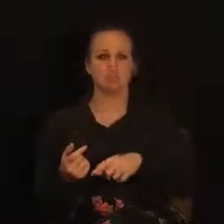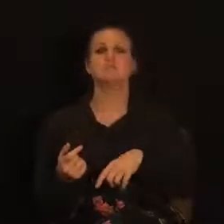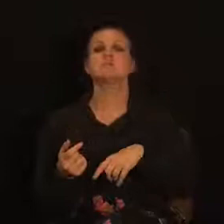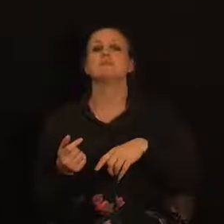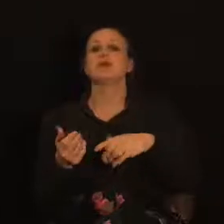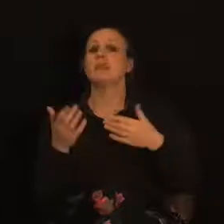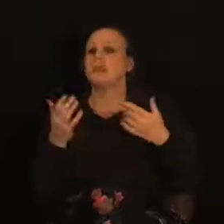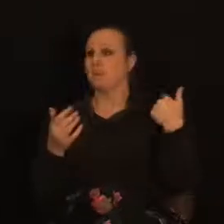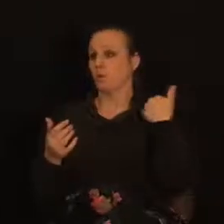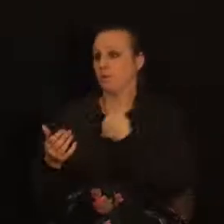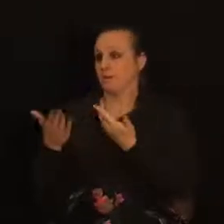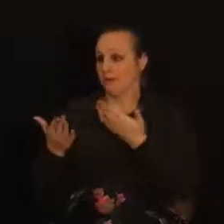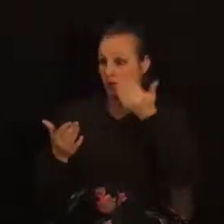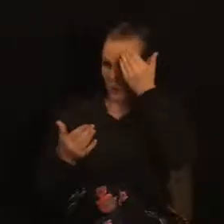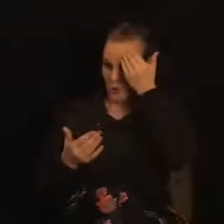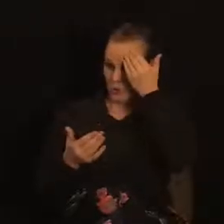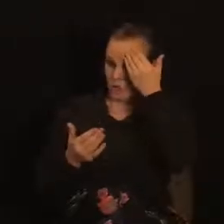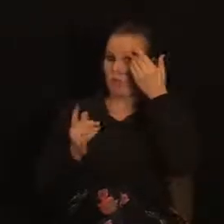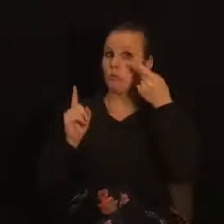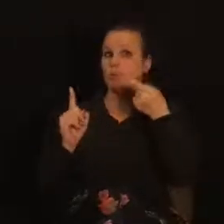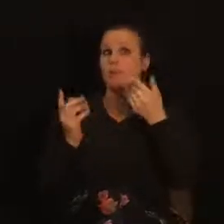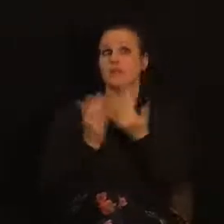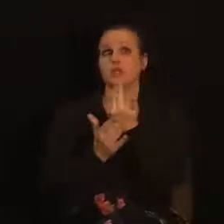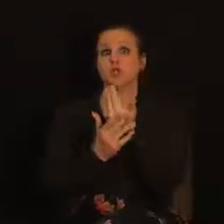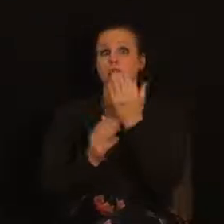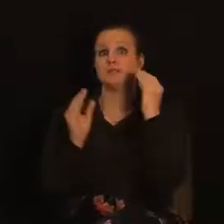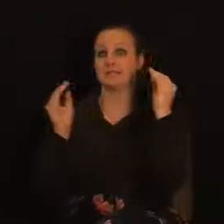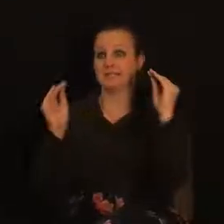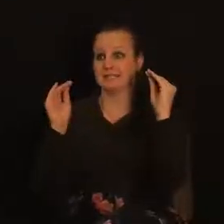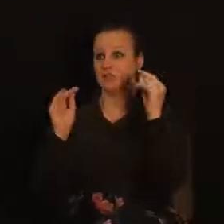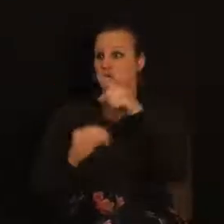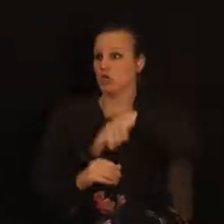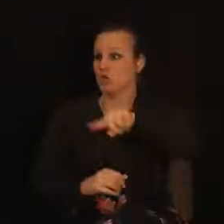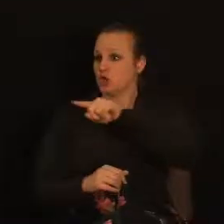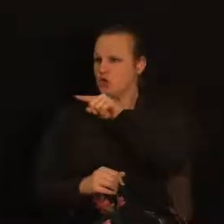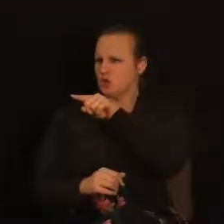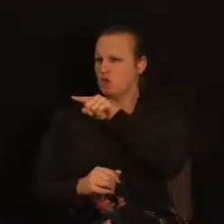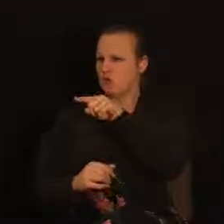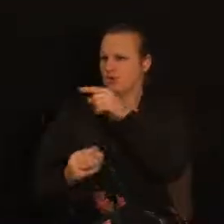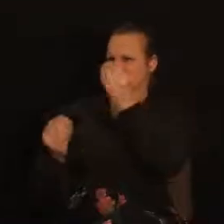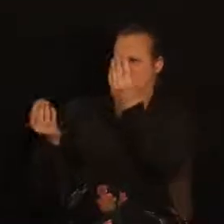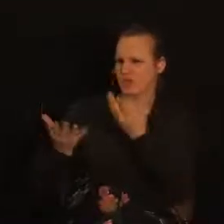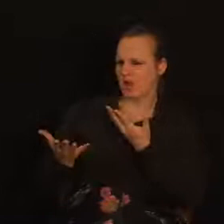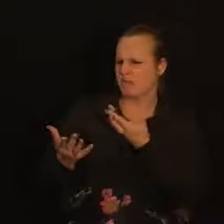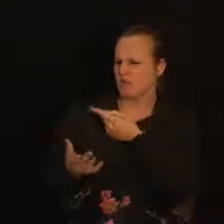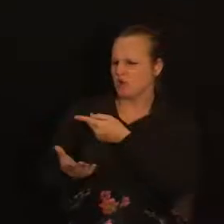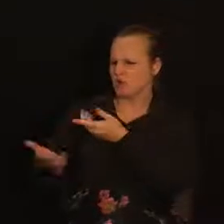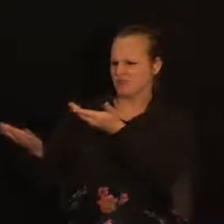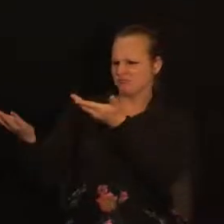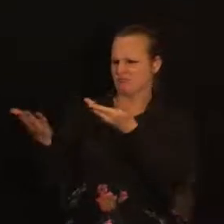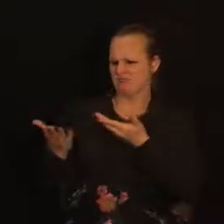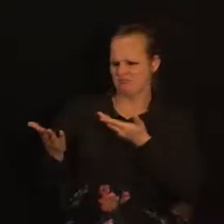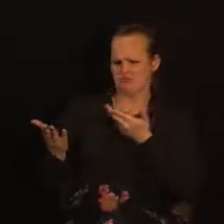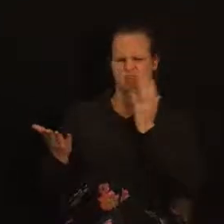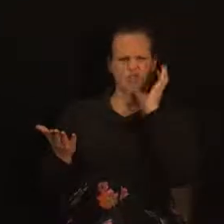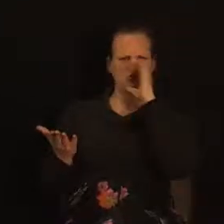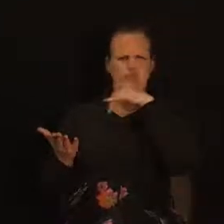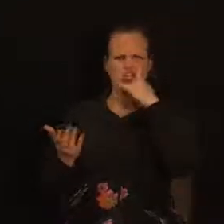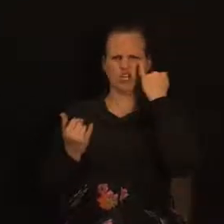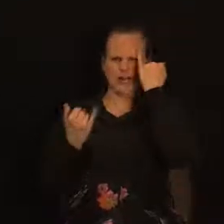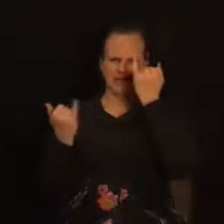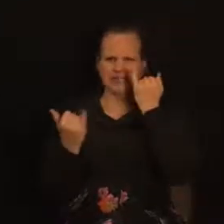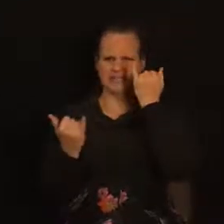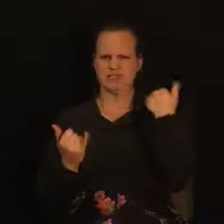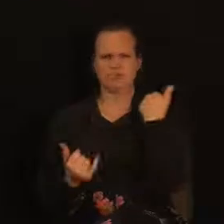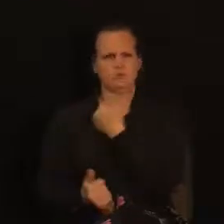new teaching is, which you are proclaiming. For you are bringing some strange things to our ears. So we want to know what these things